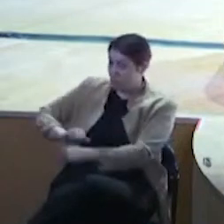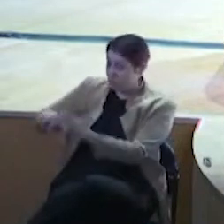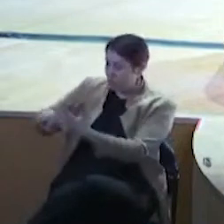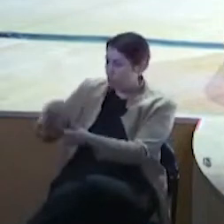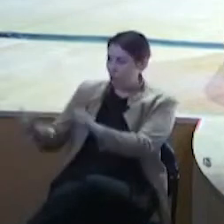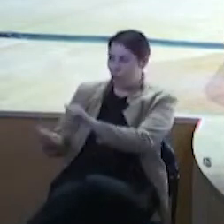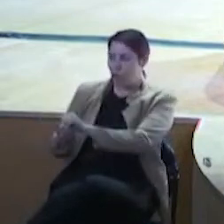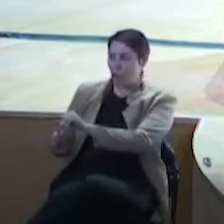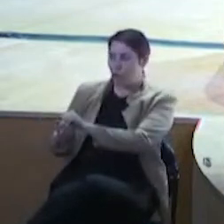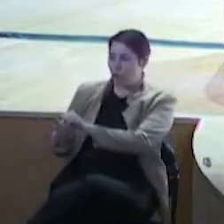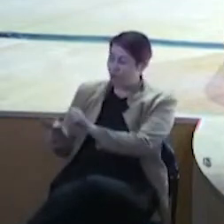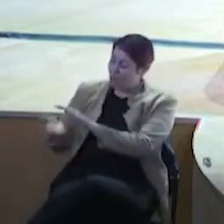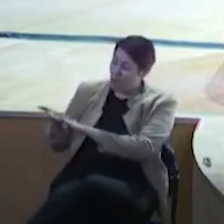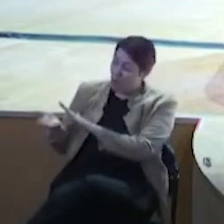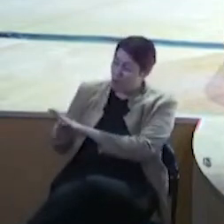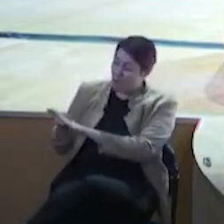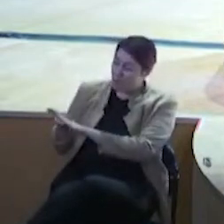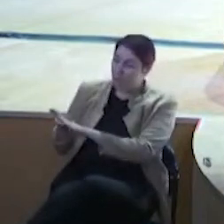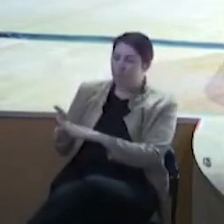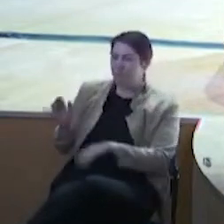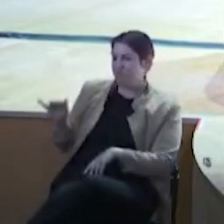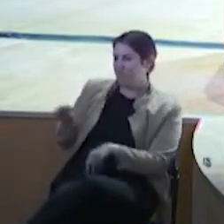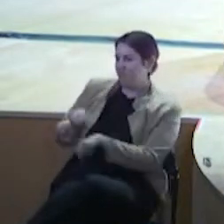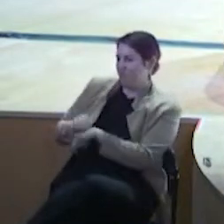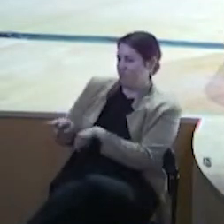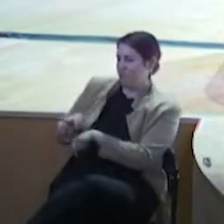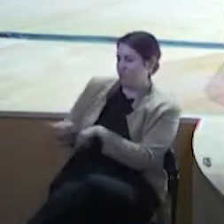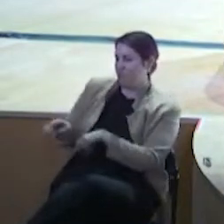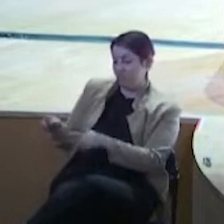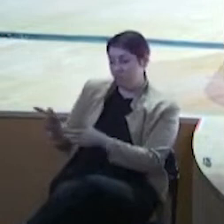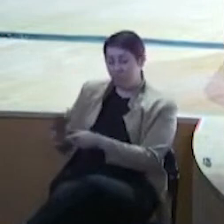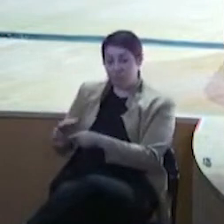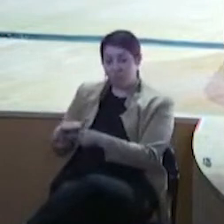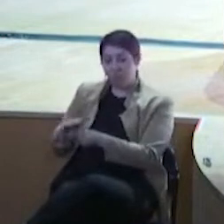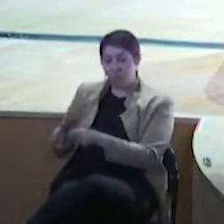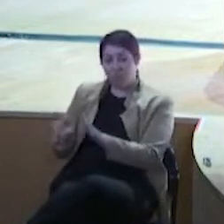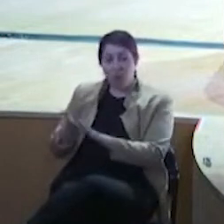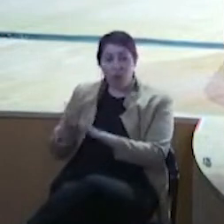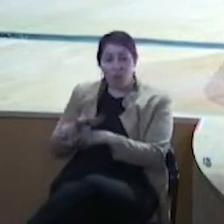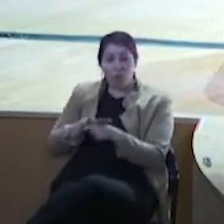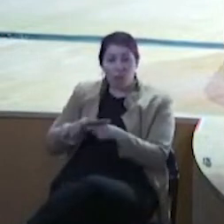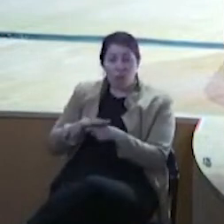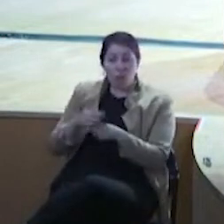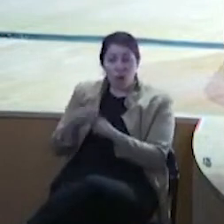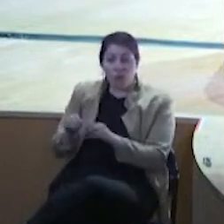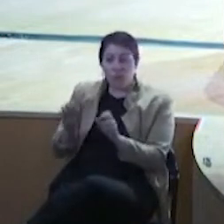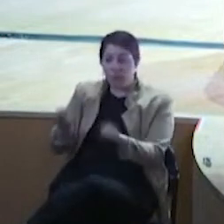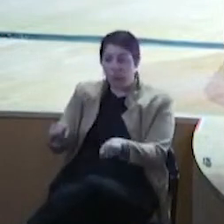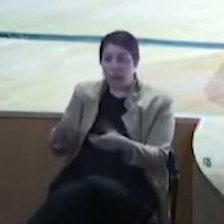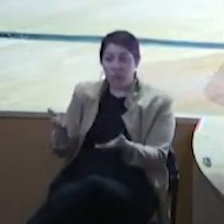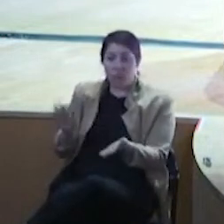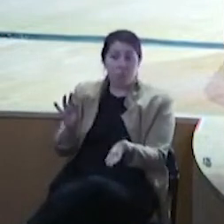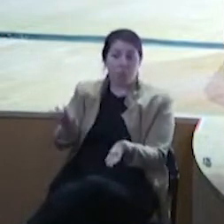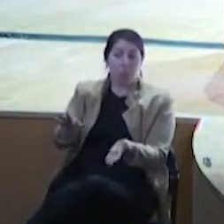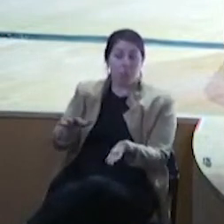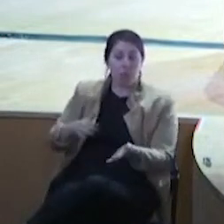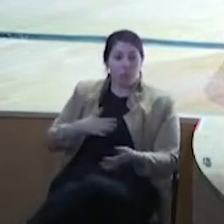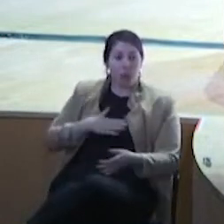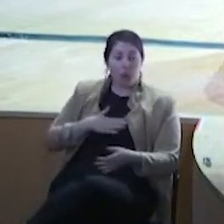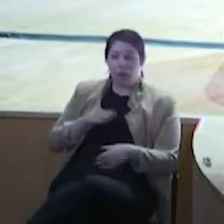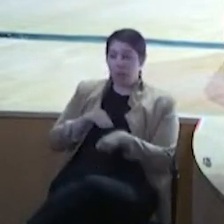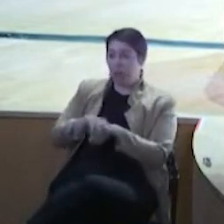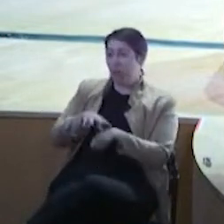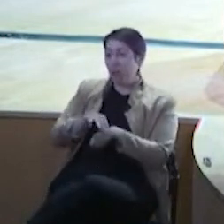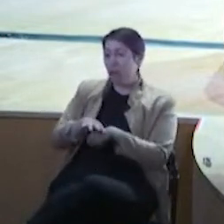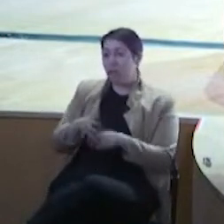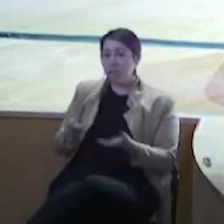Is to run for an office, run for a local office. So that would be my